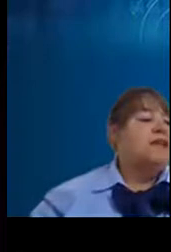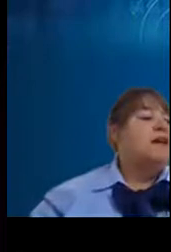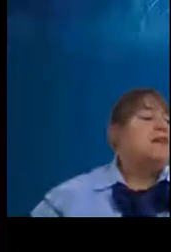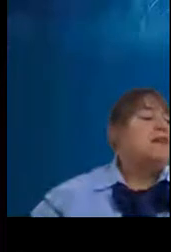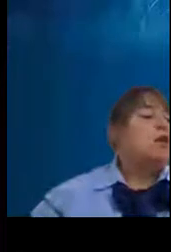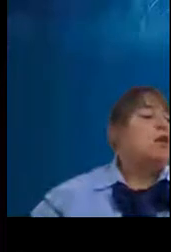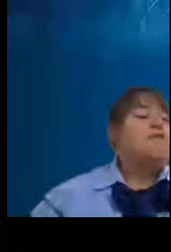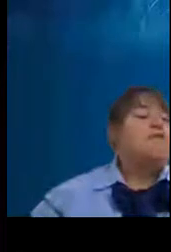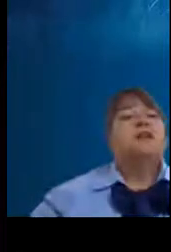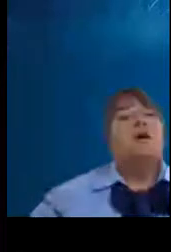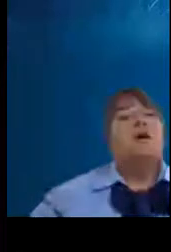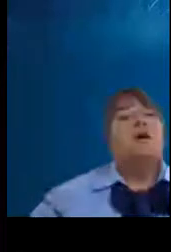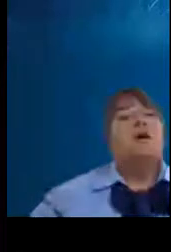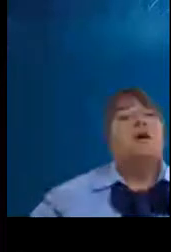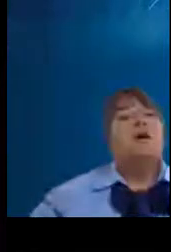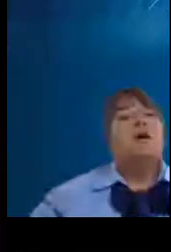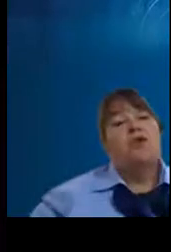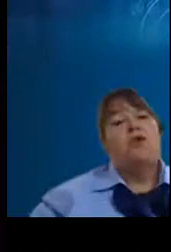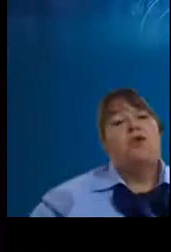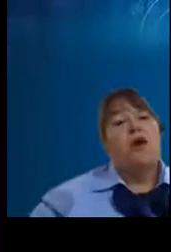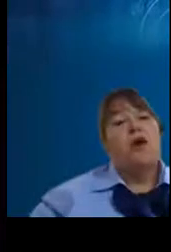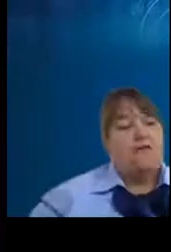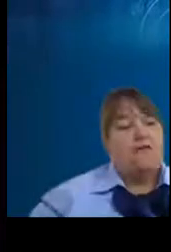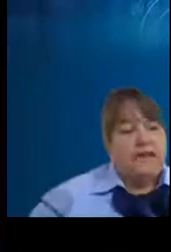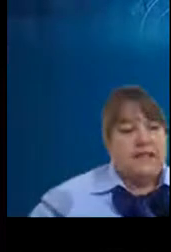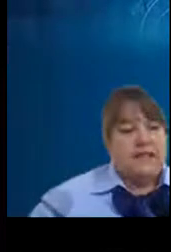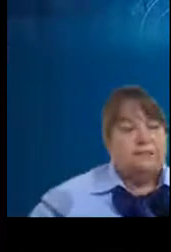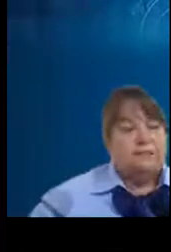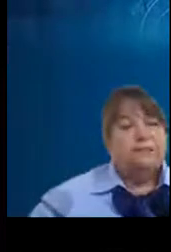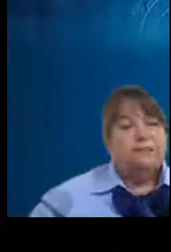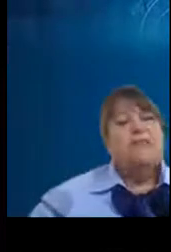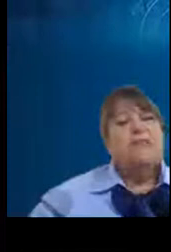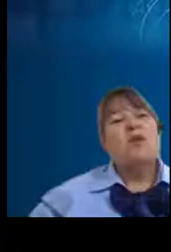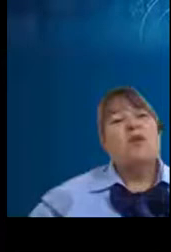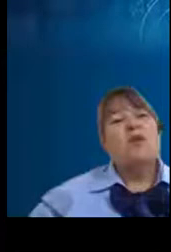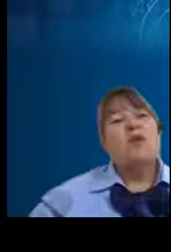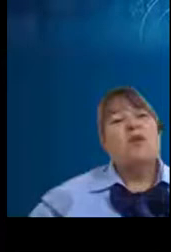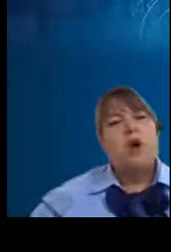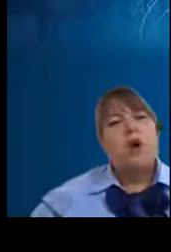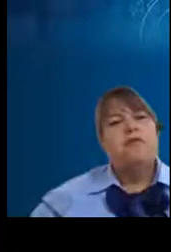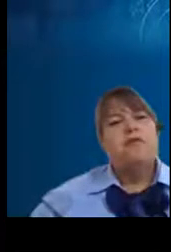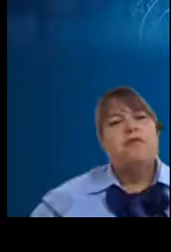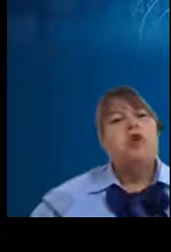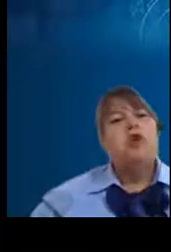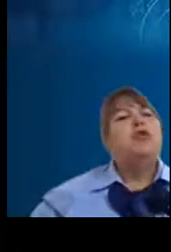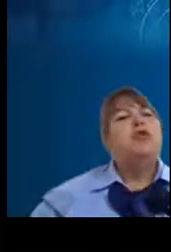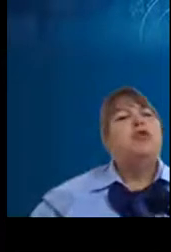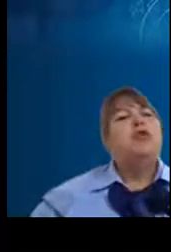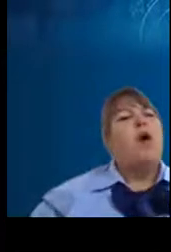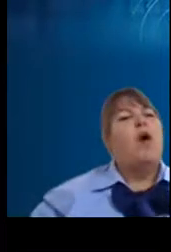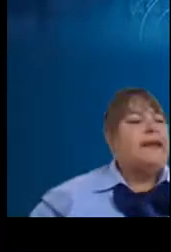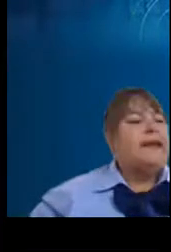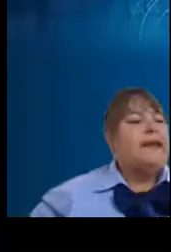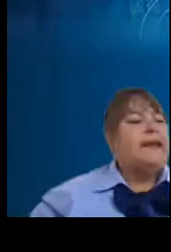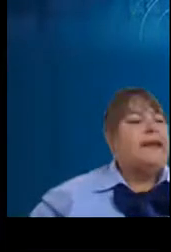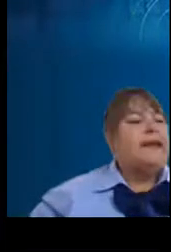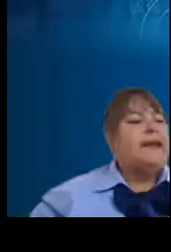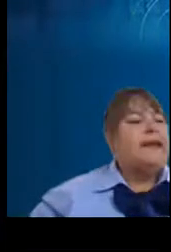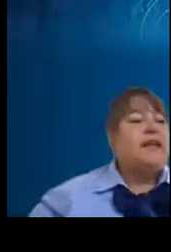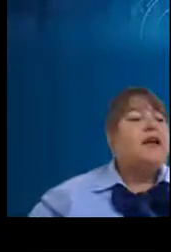have been disqualified by the Minister of Finance. When we go over to the